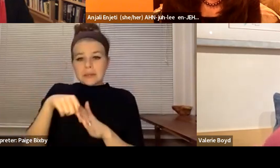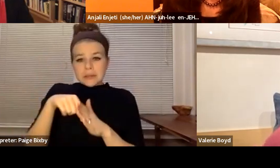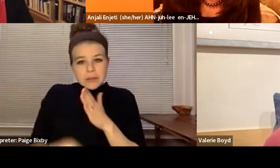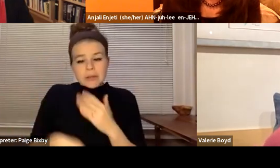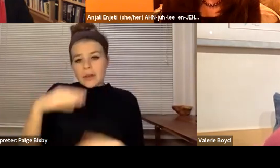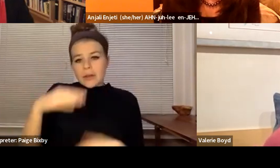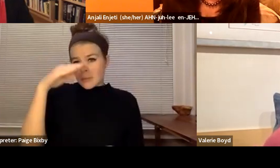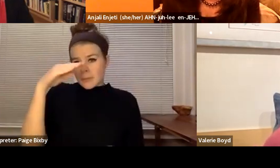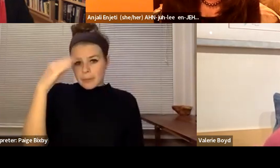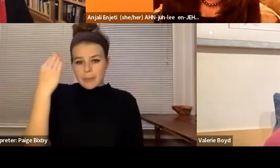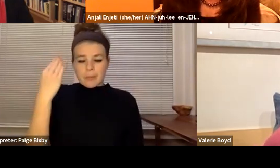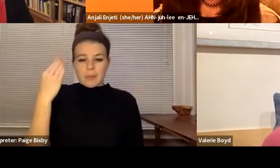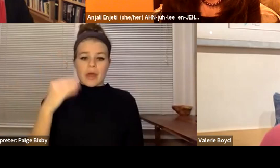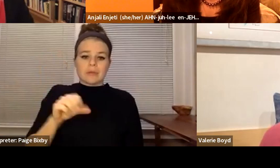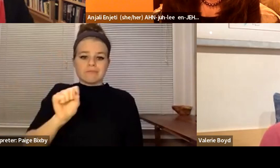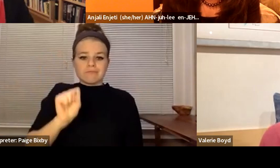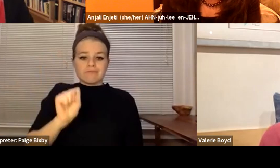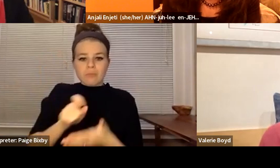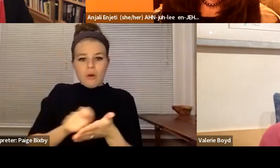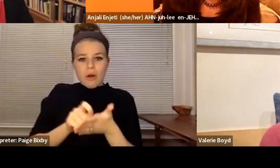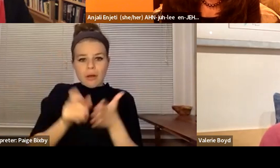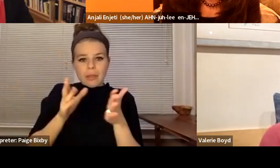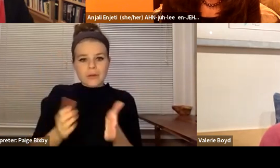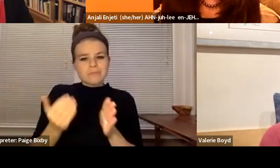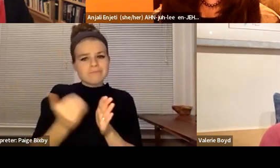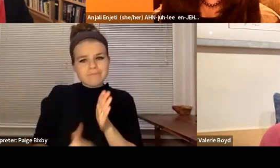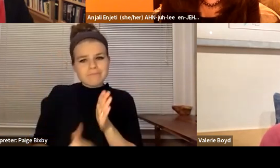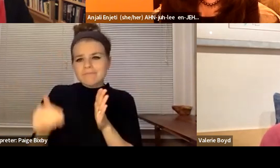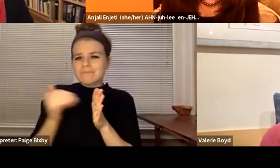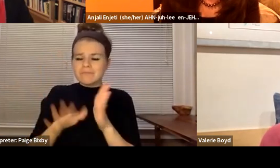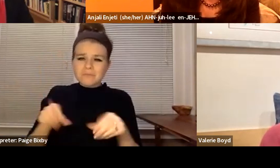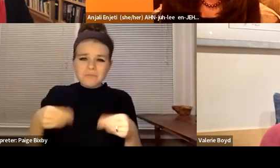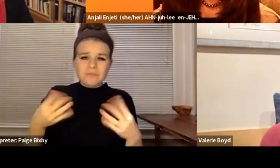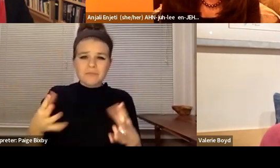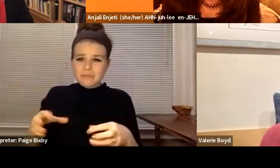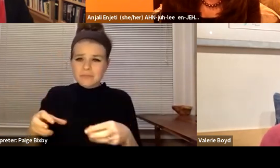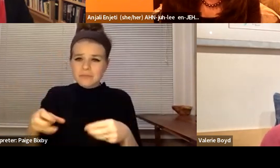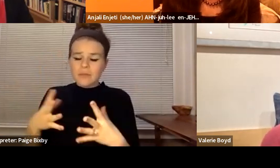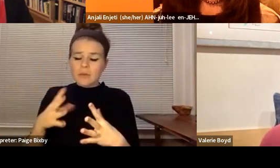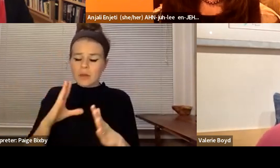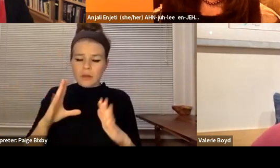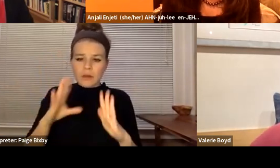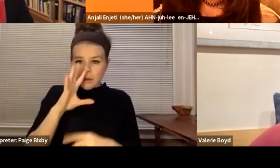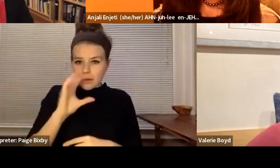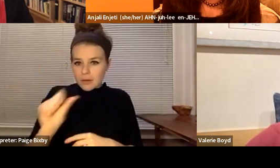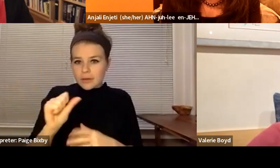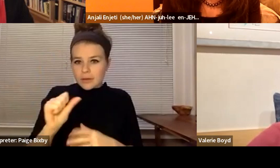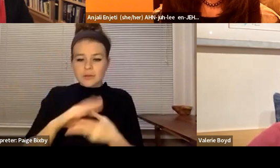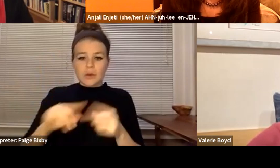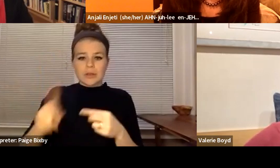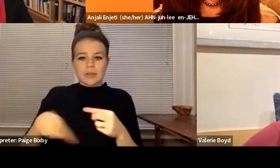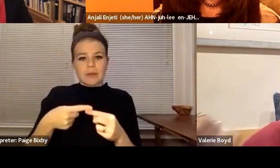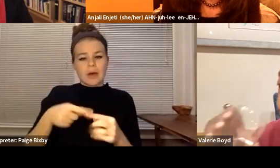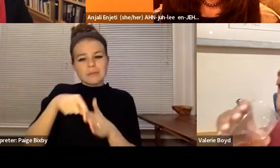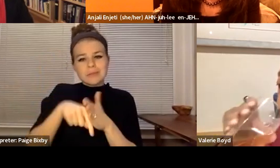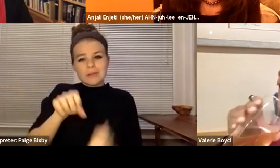who deliver, time and again, authentic, riveting stories about the Deep South. when I read Alice Walker's